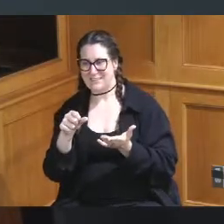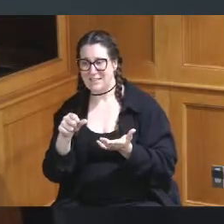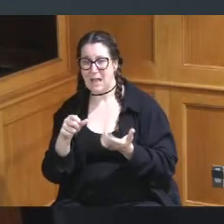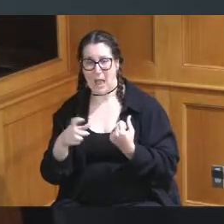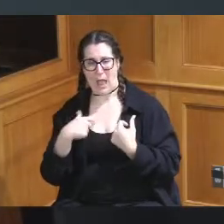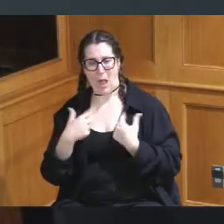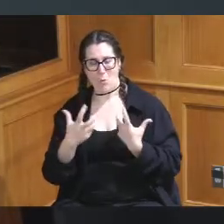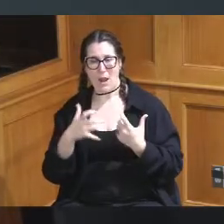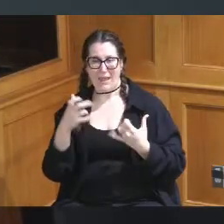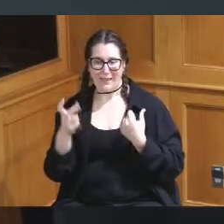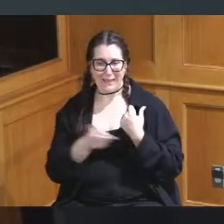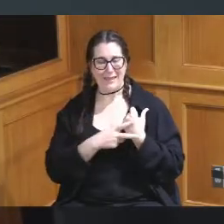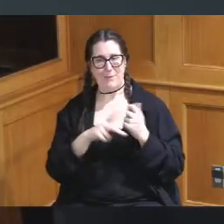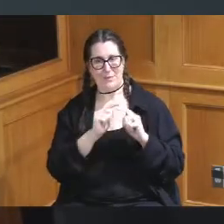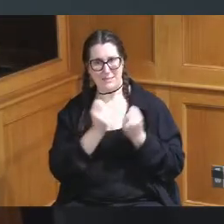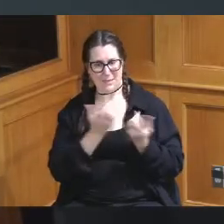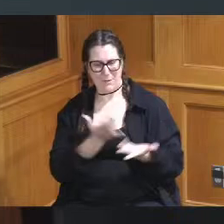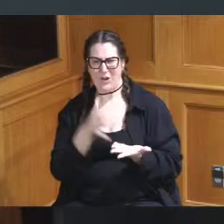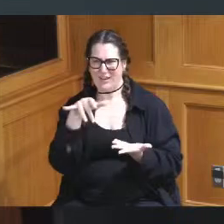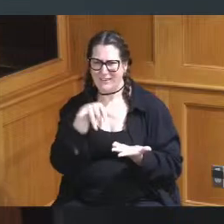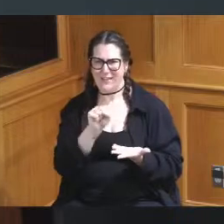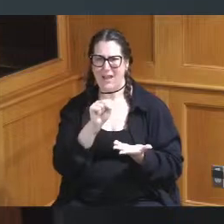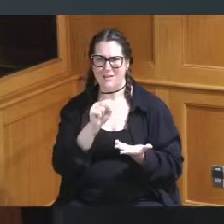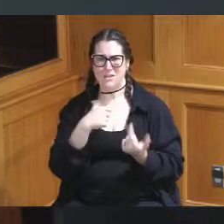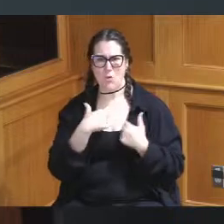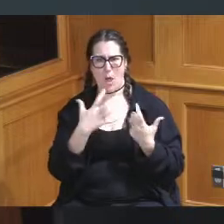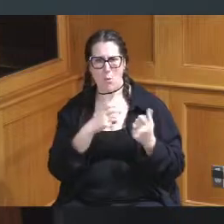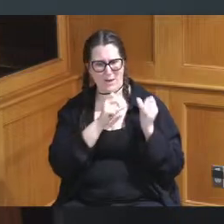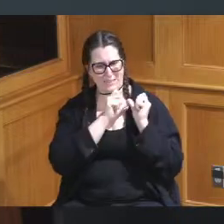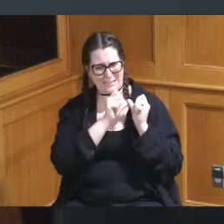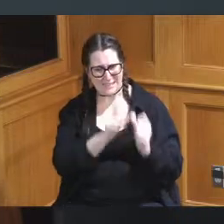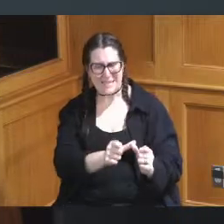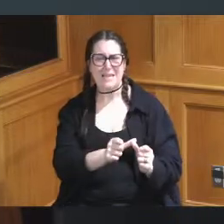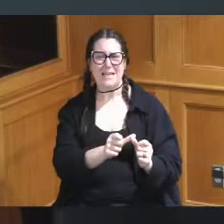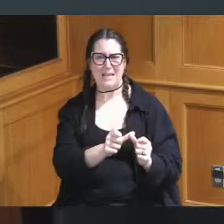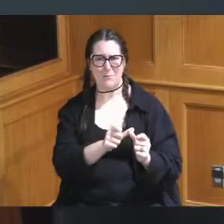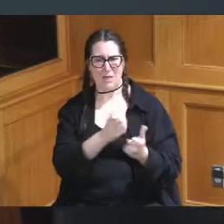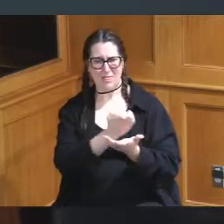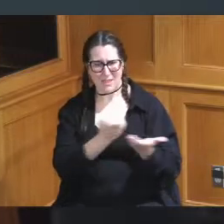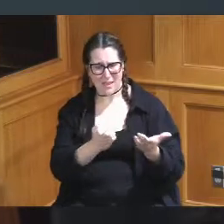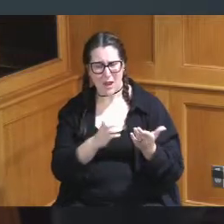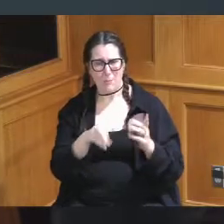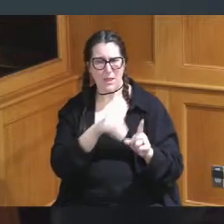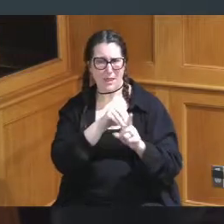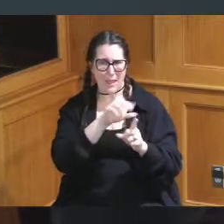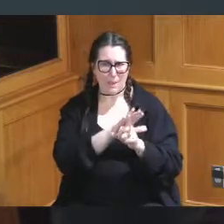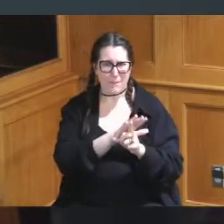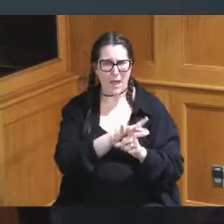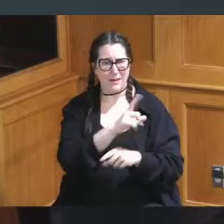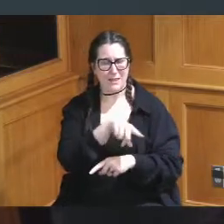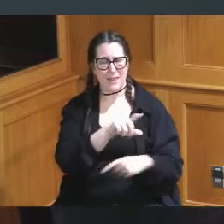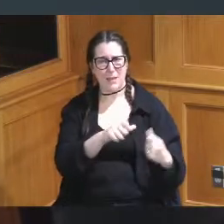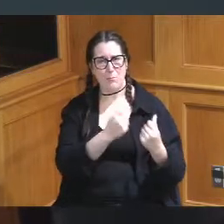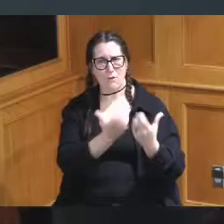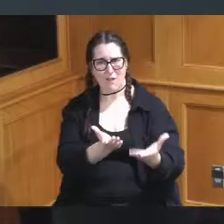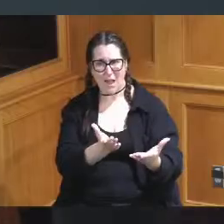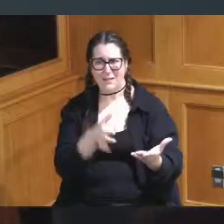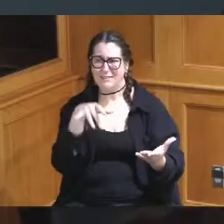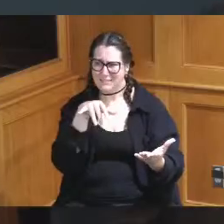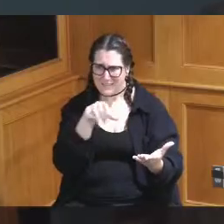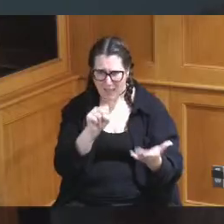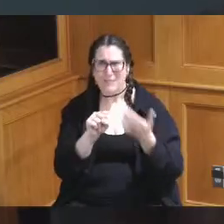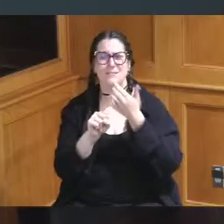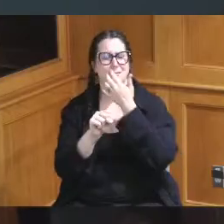team here? Yes. Did I want to continue to have the economic impact that the team provides?